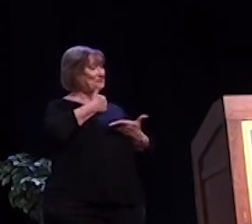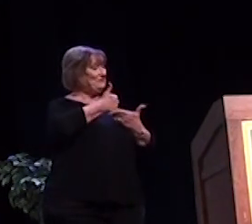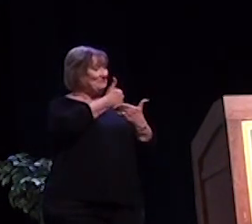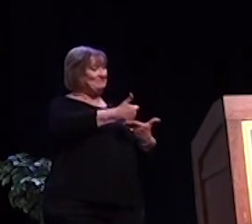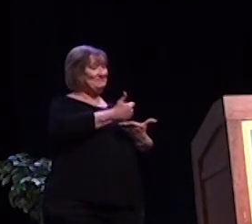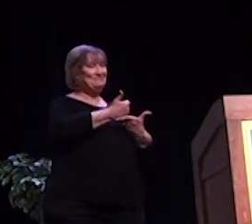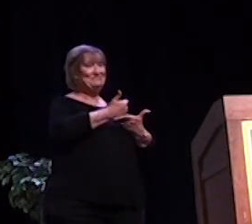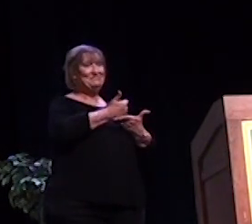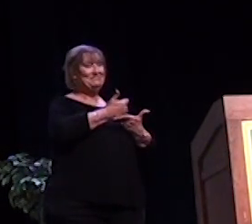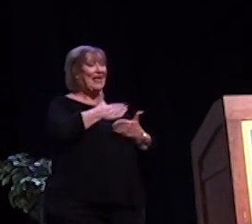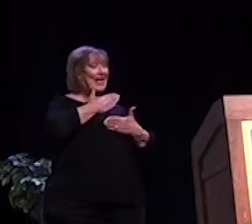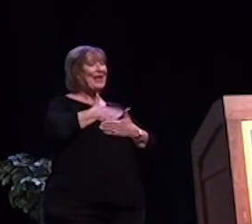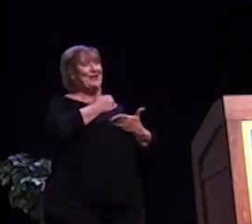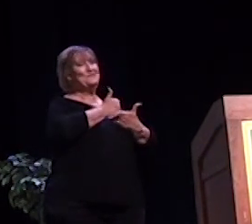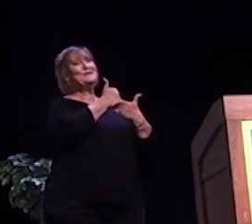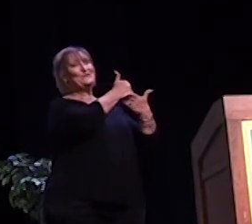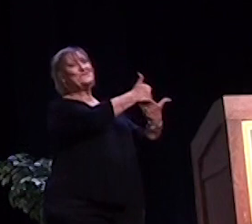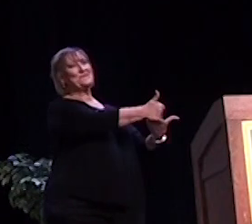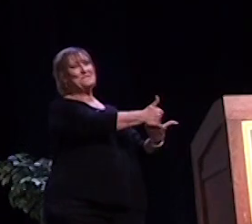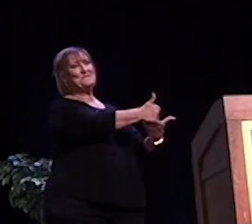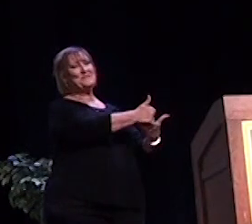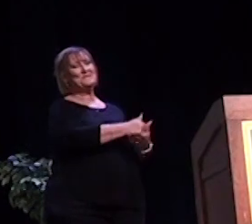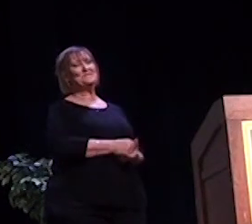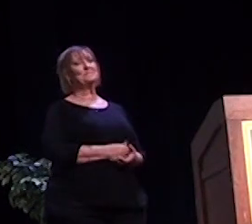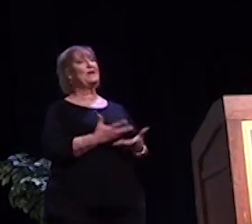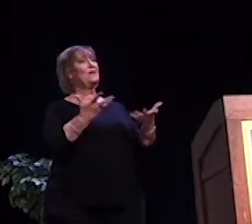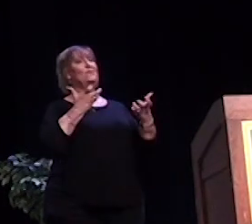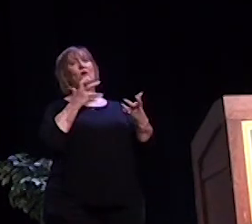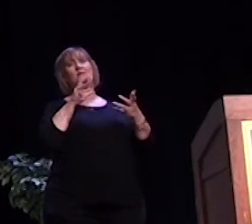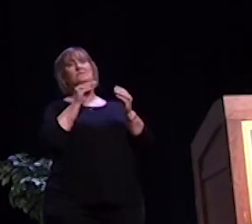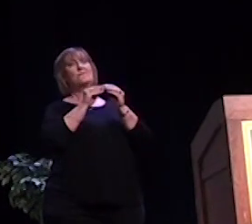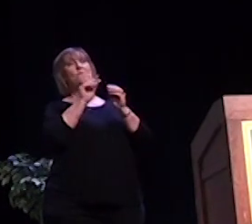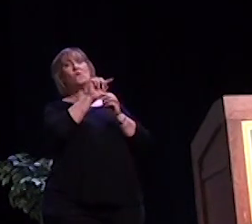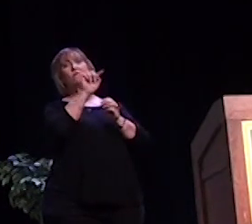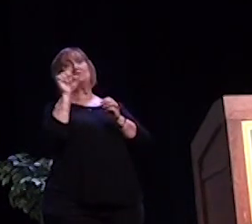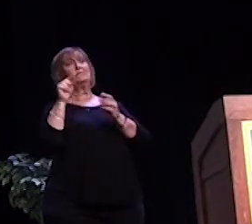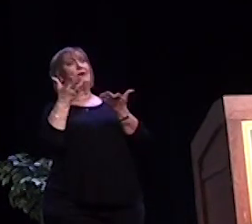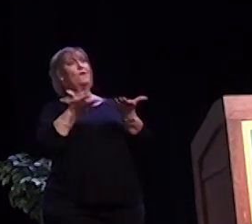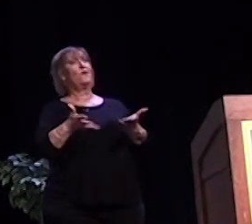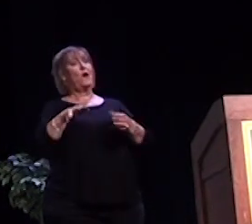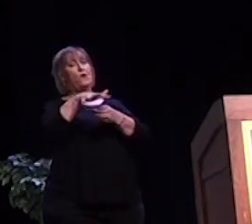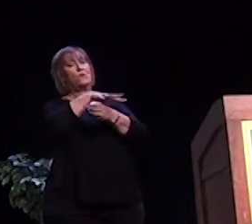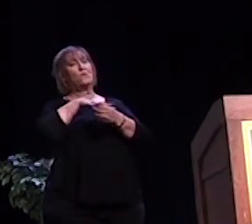them. And yeah, we hope to do more work here in San Antonio in the future.